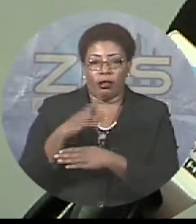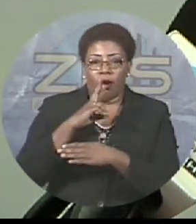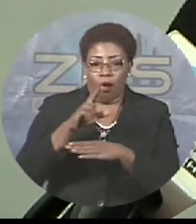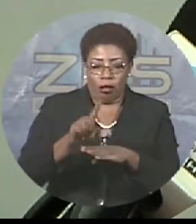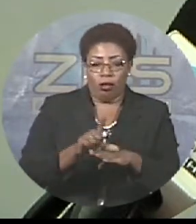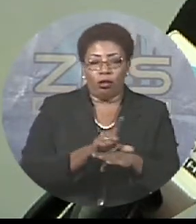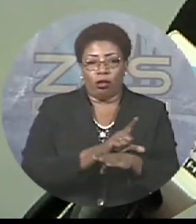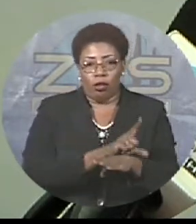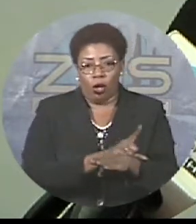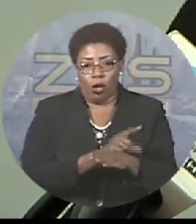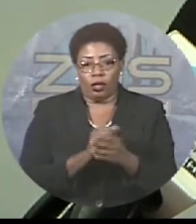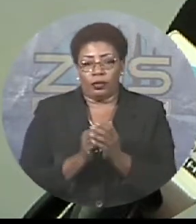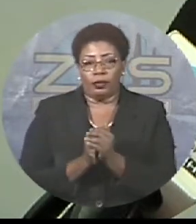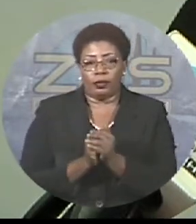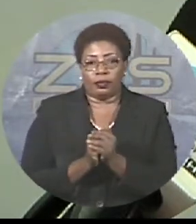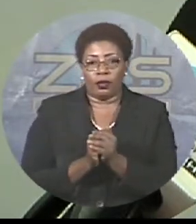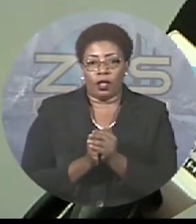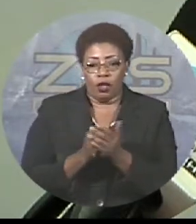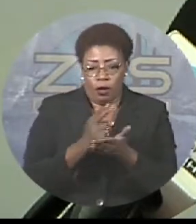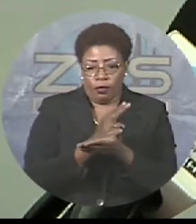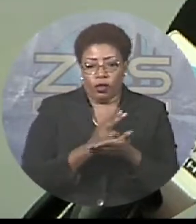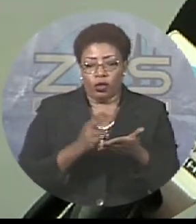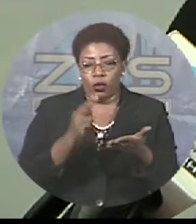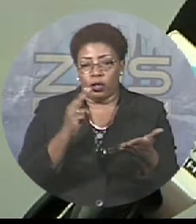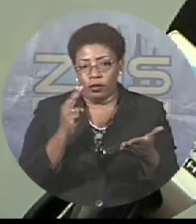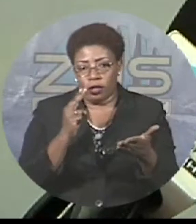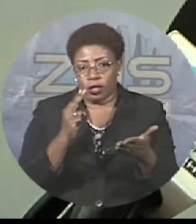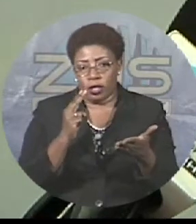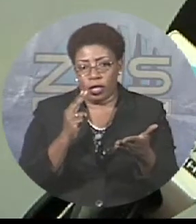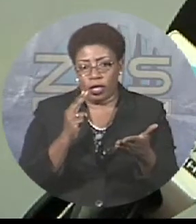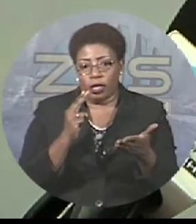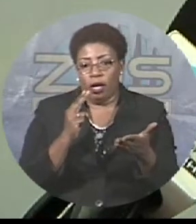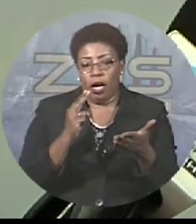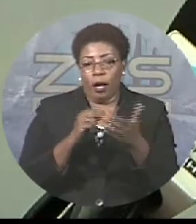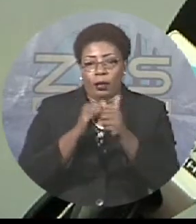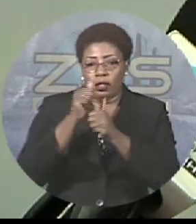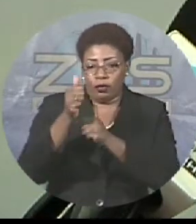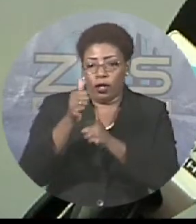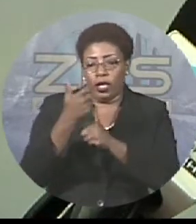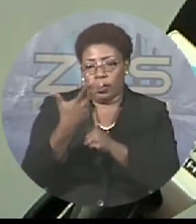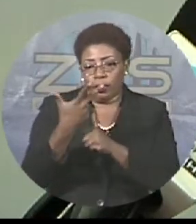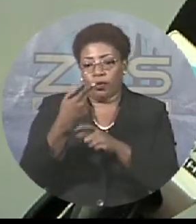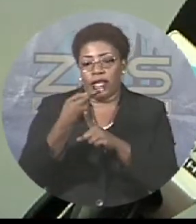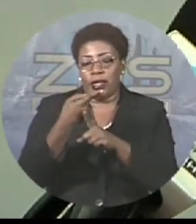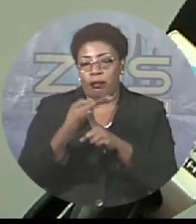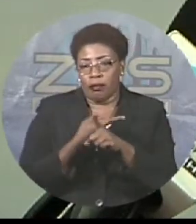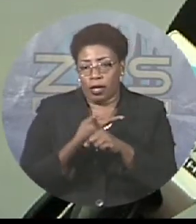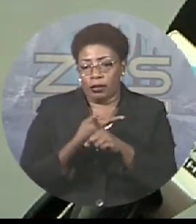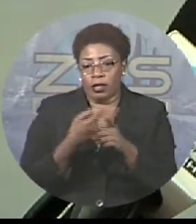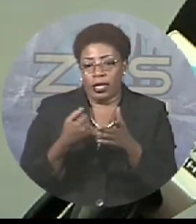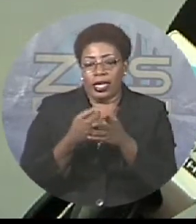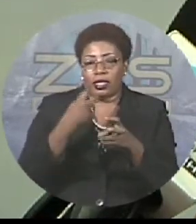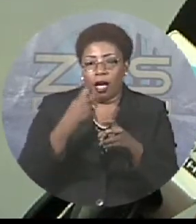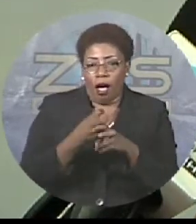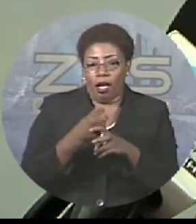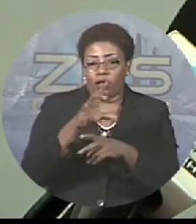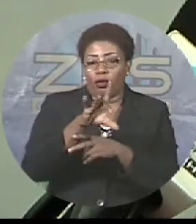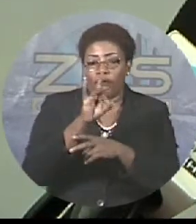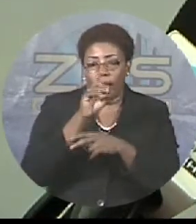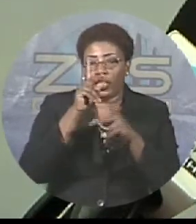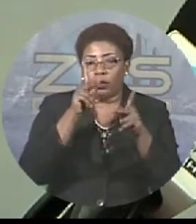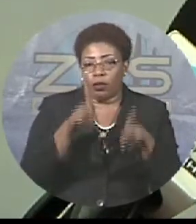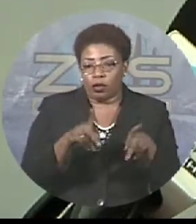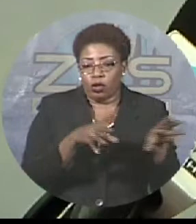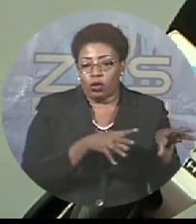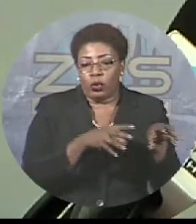you see the one that in University of Budapest, they are 3 months. And it's difficult to find someone